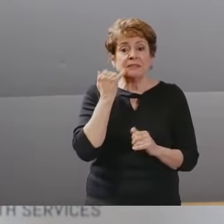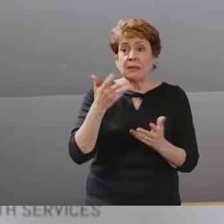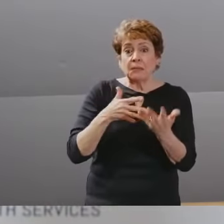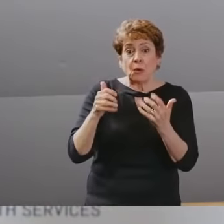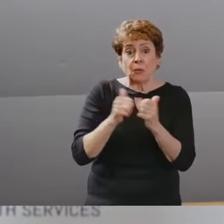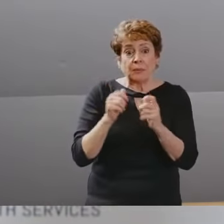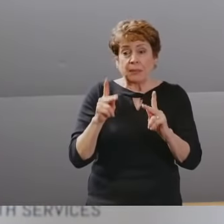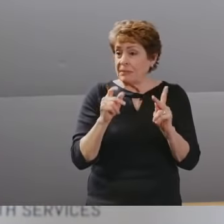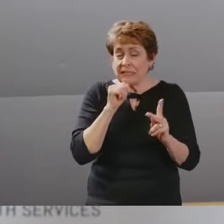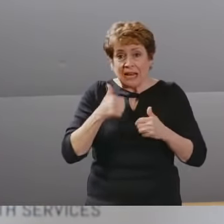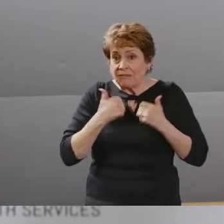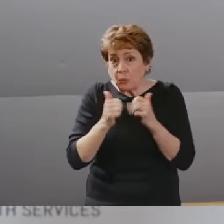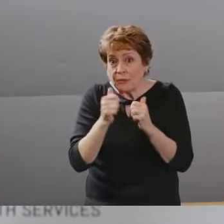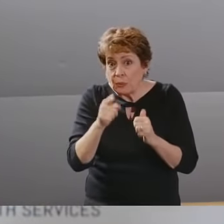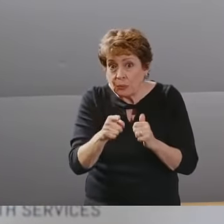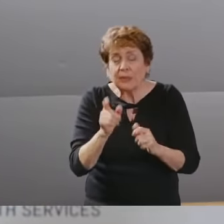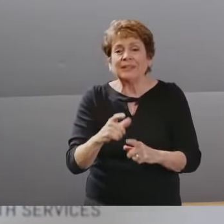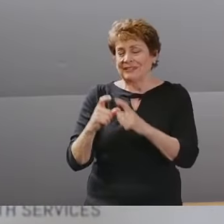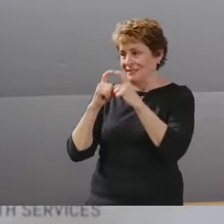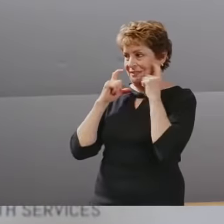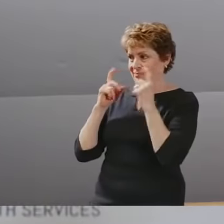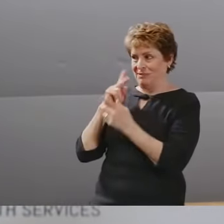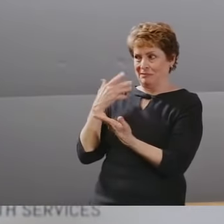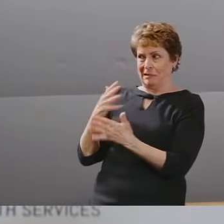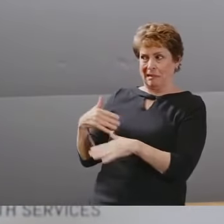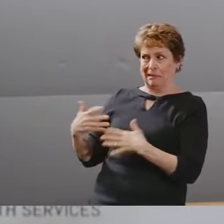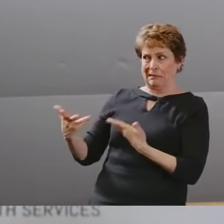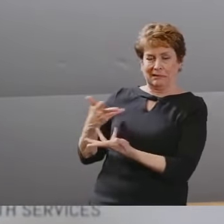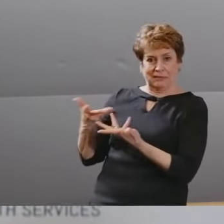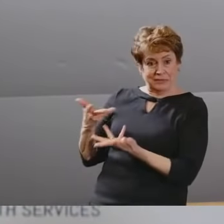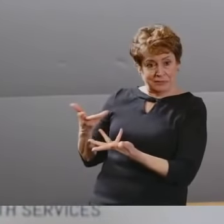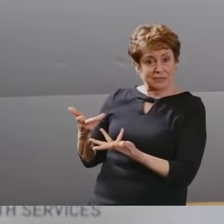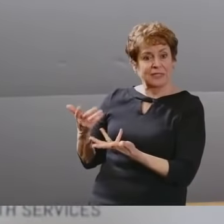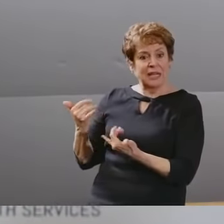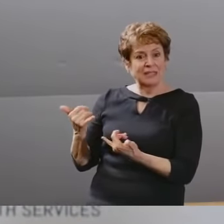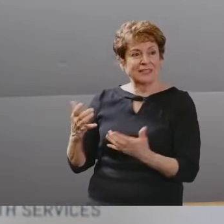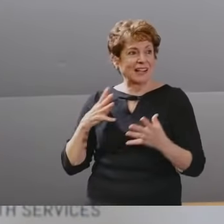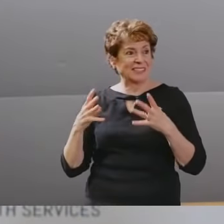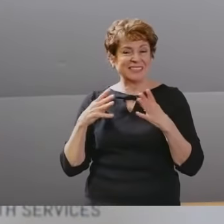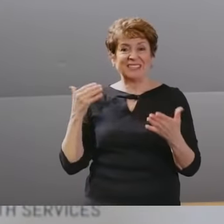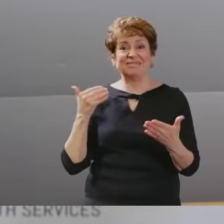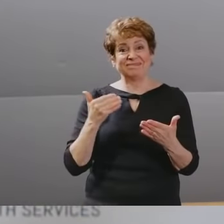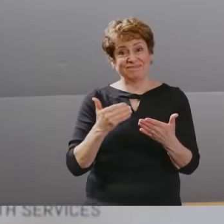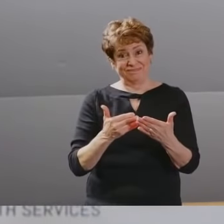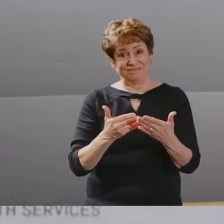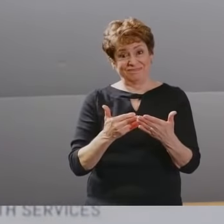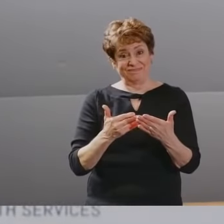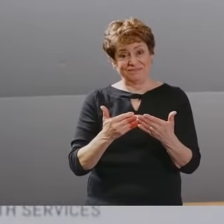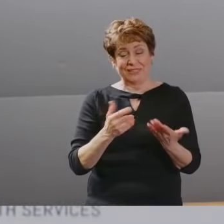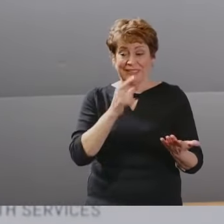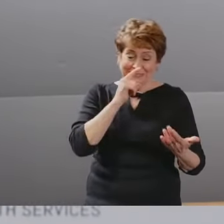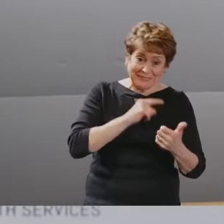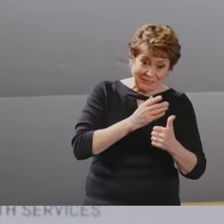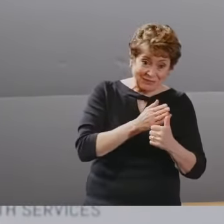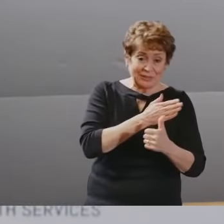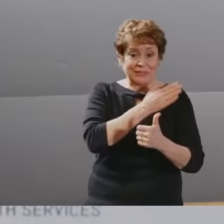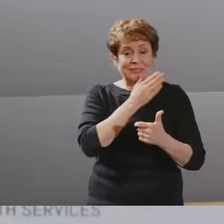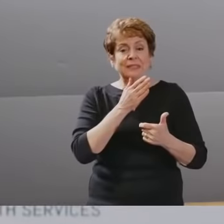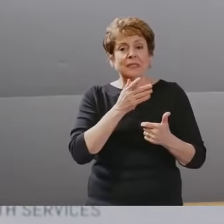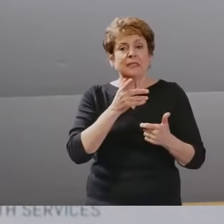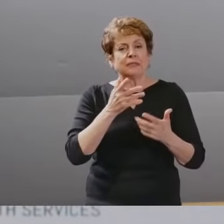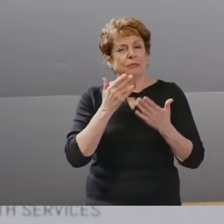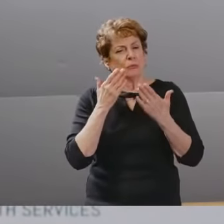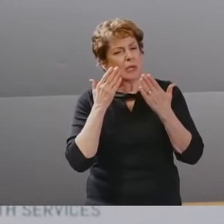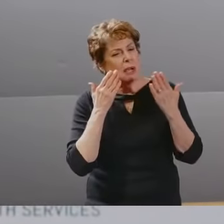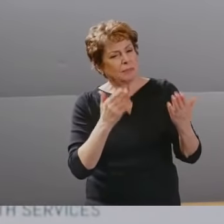With the holidays approaching, we ask all Arizonans to make plans for Thanksgiving that include moving your celebrations